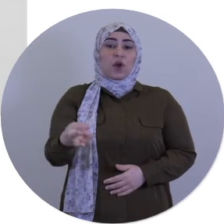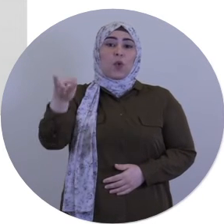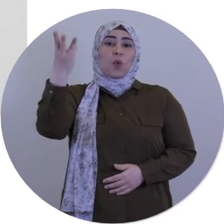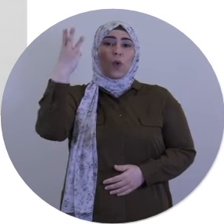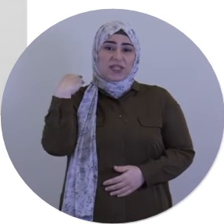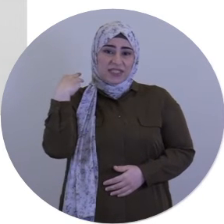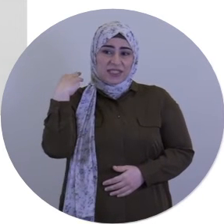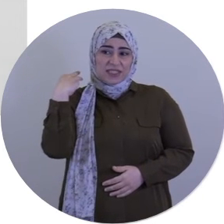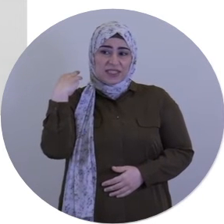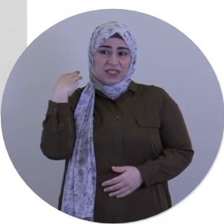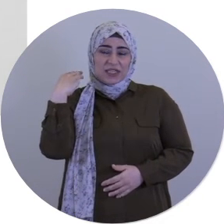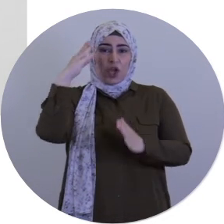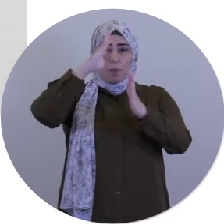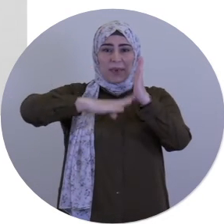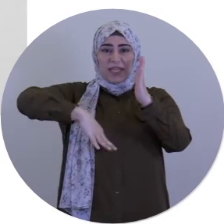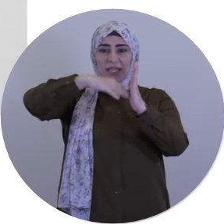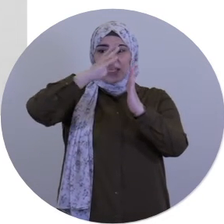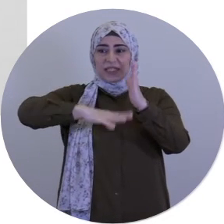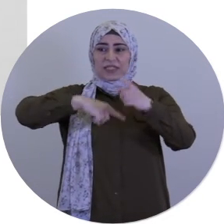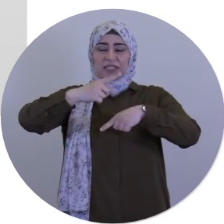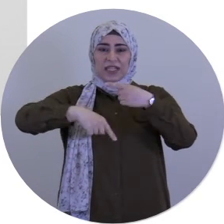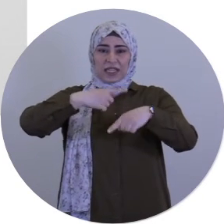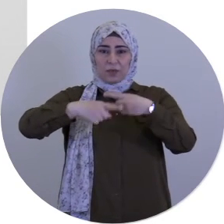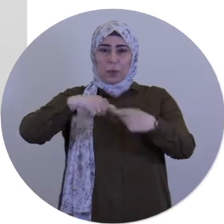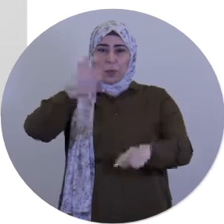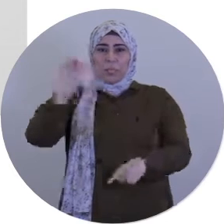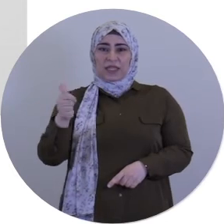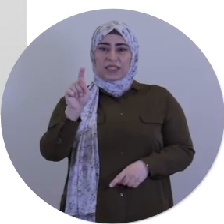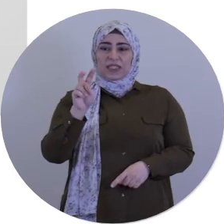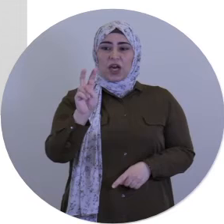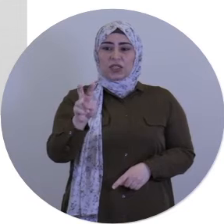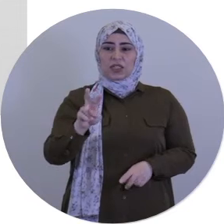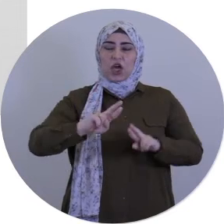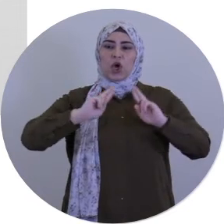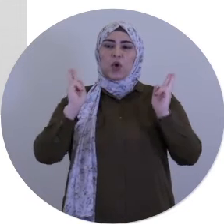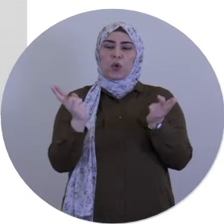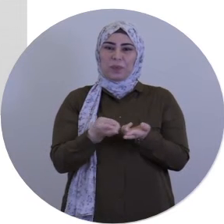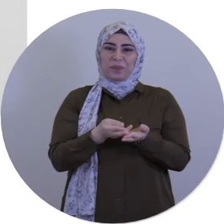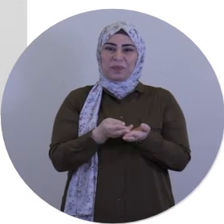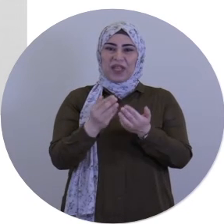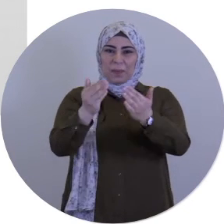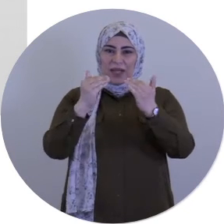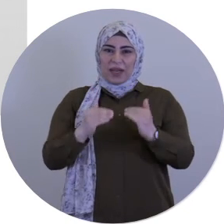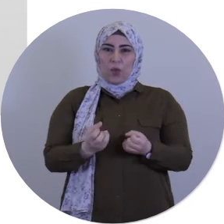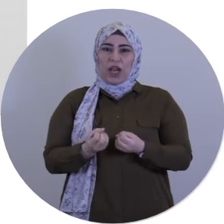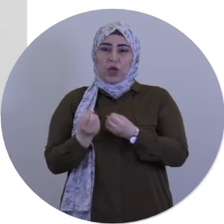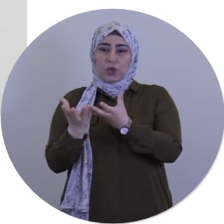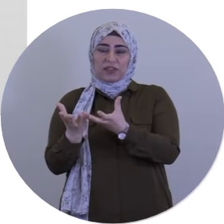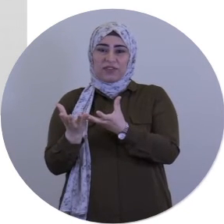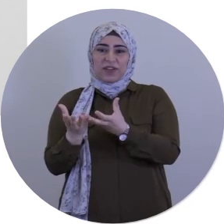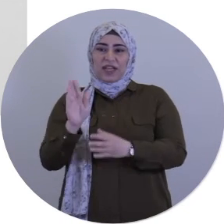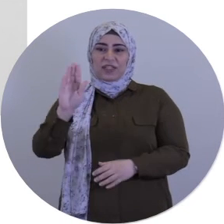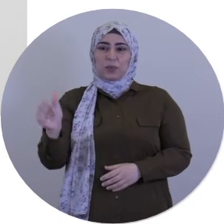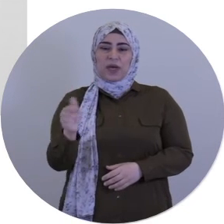was painting. So what will it be? Sarah, what? Was having her room painted. This is